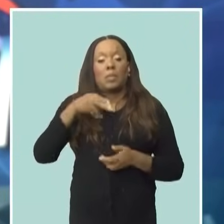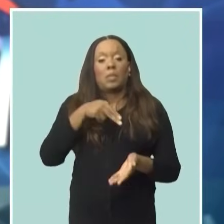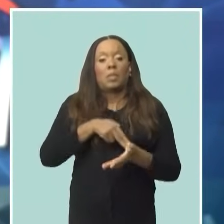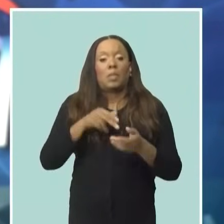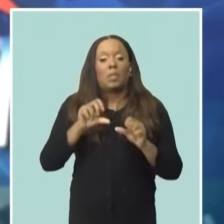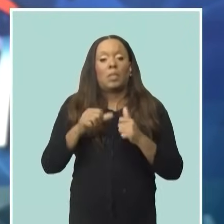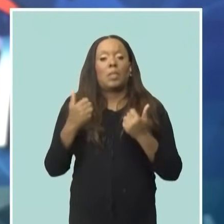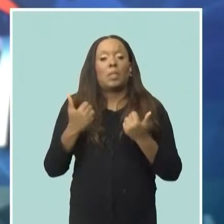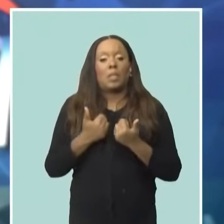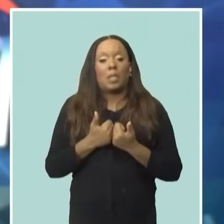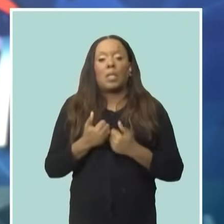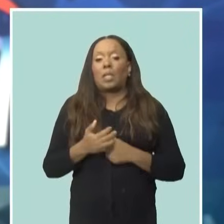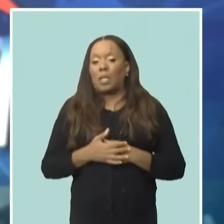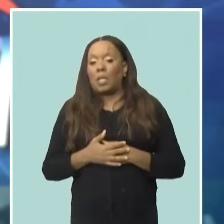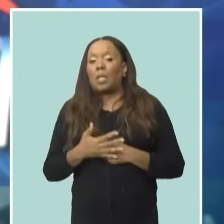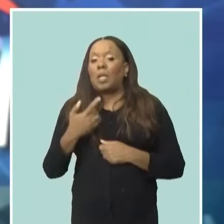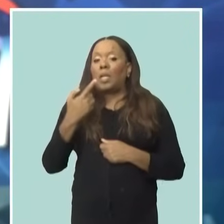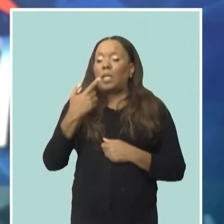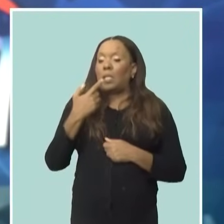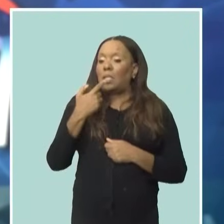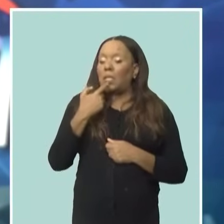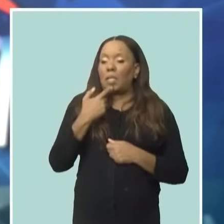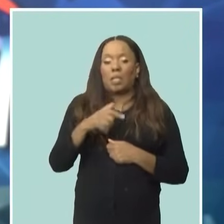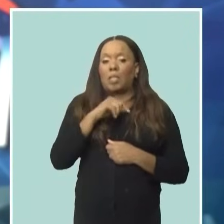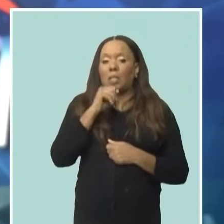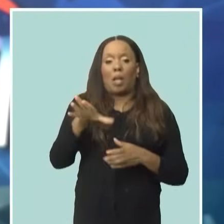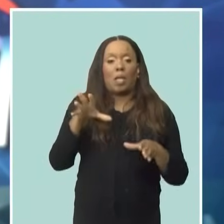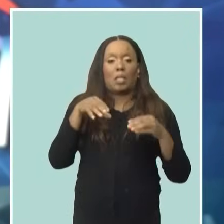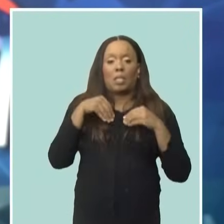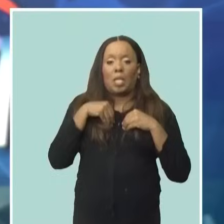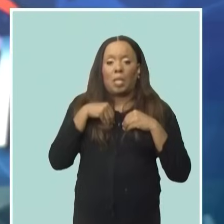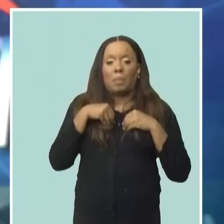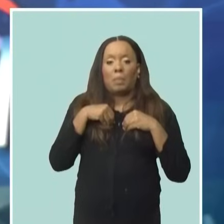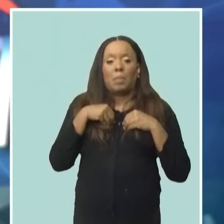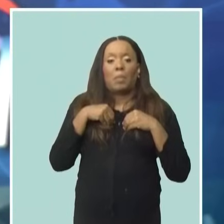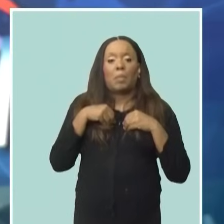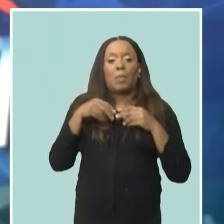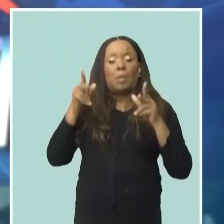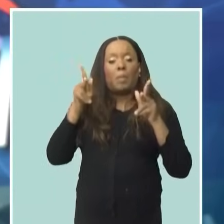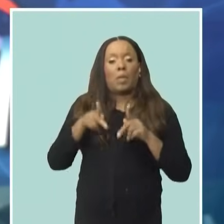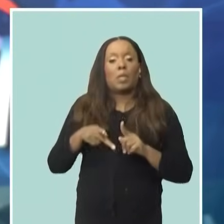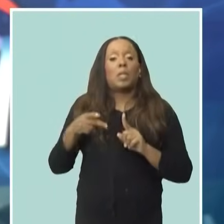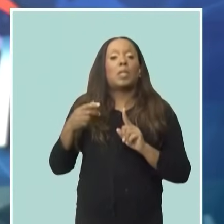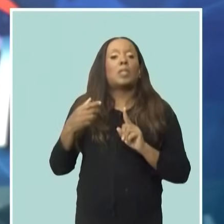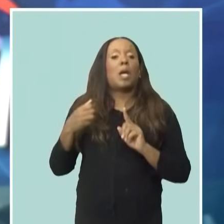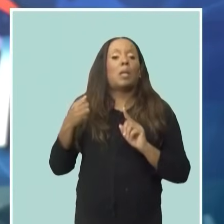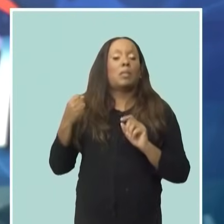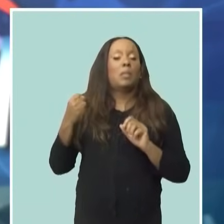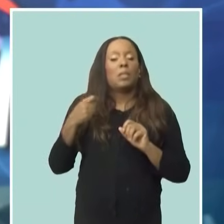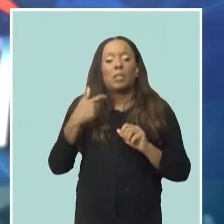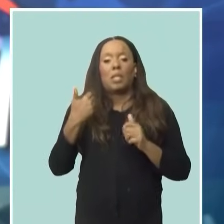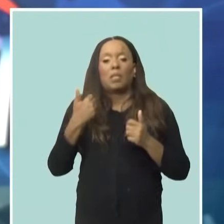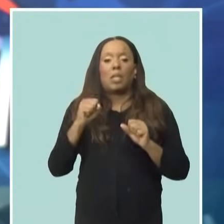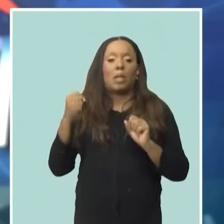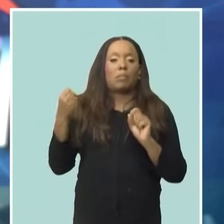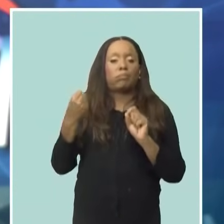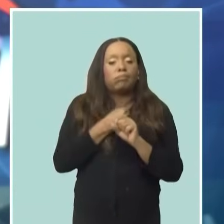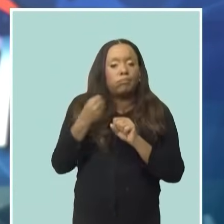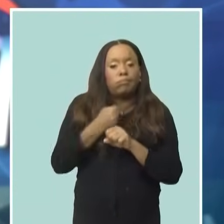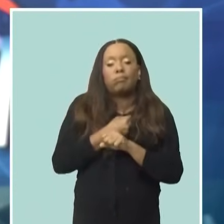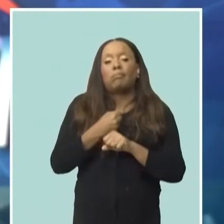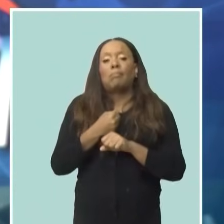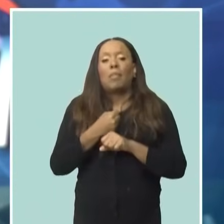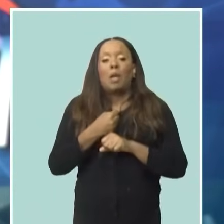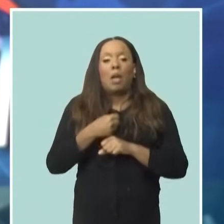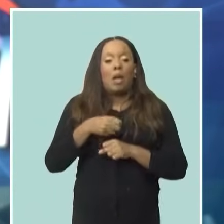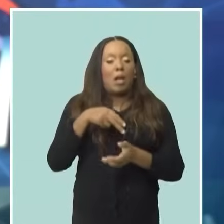Nurses Association condemned the alleged assault of a nurse on duty at the Randall Phillips Polyclinic in Oistins, reportedly by a